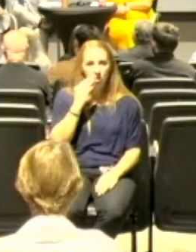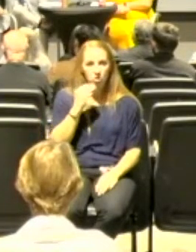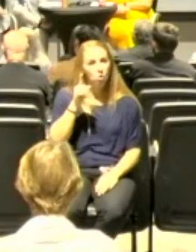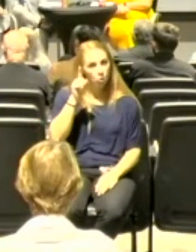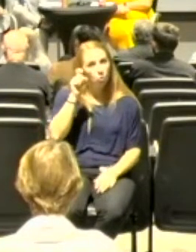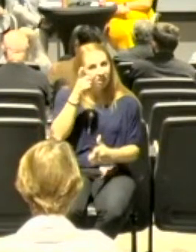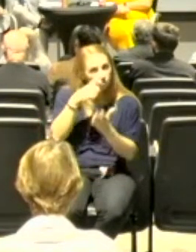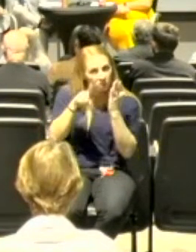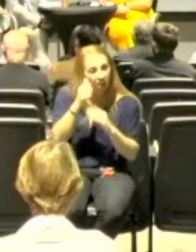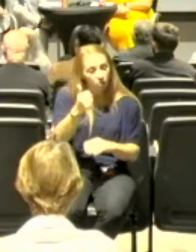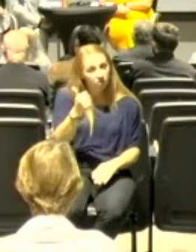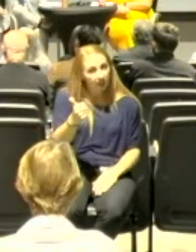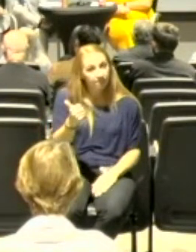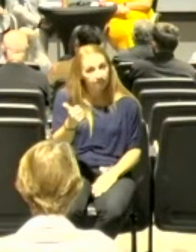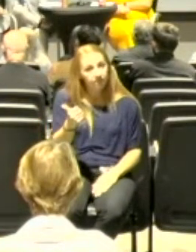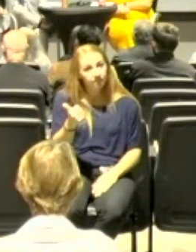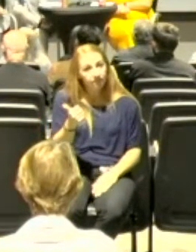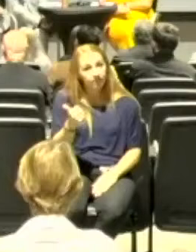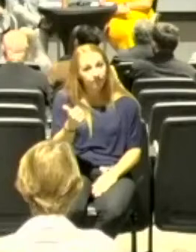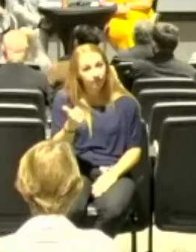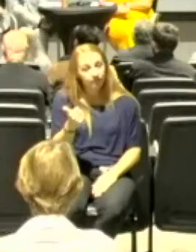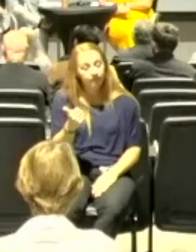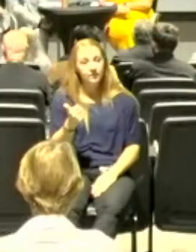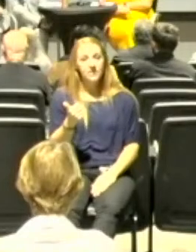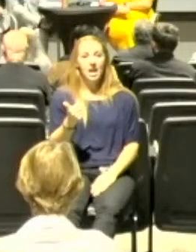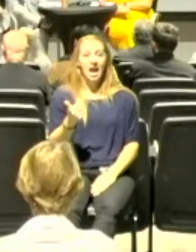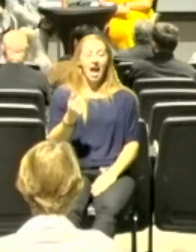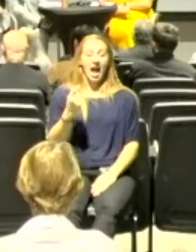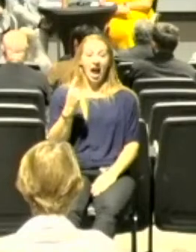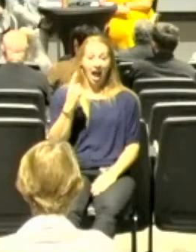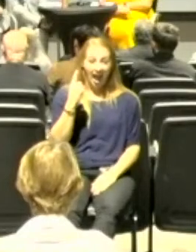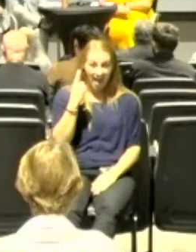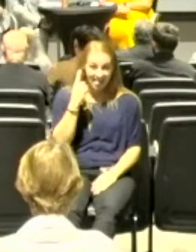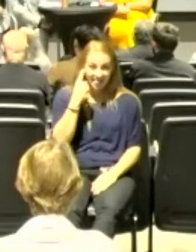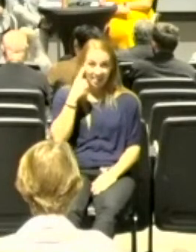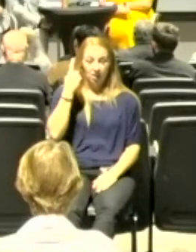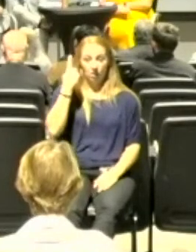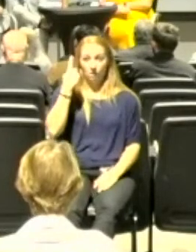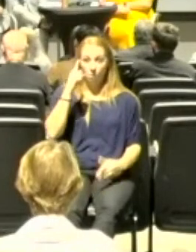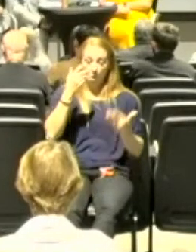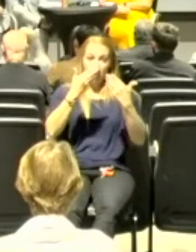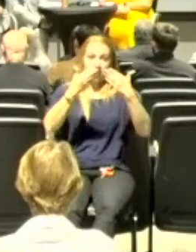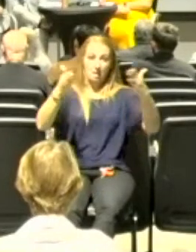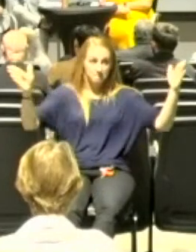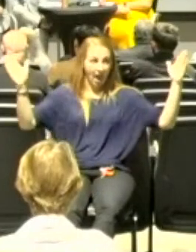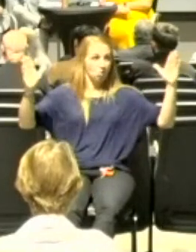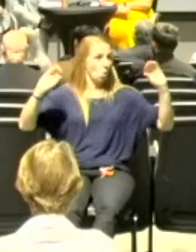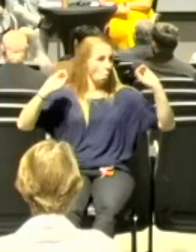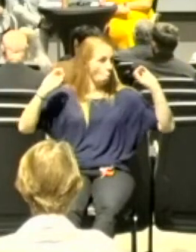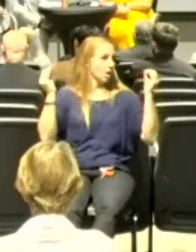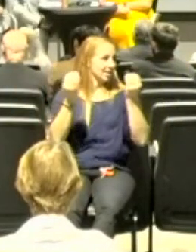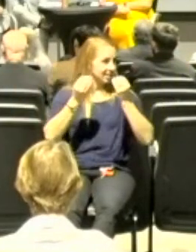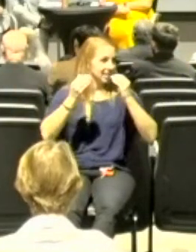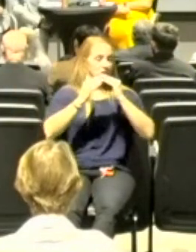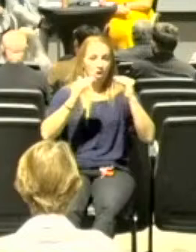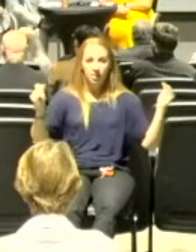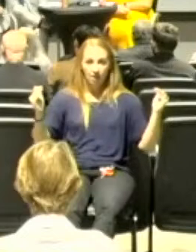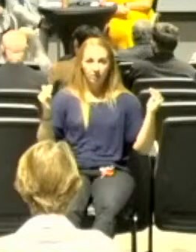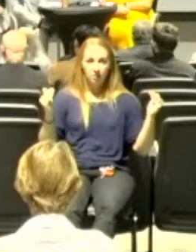ourselves, right? So I think at the macro organizational level, there is no